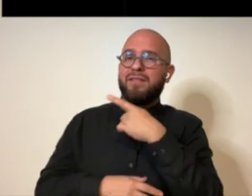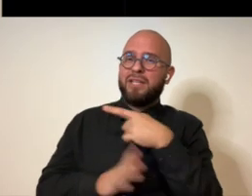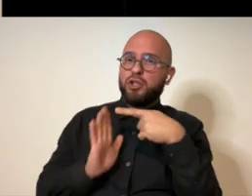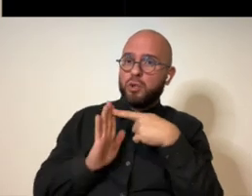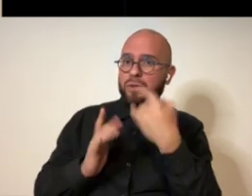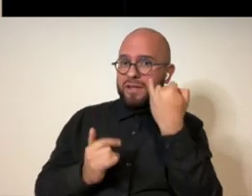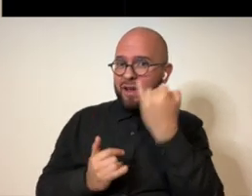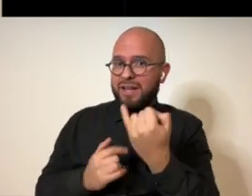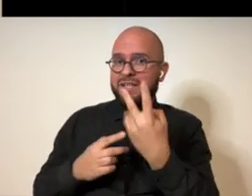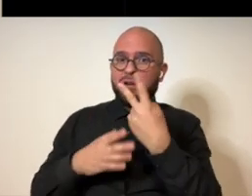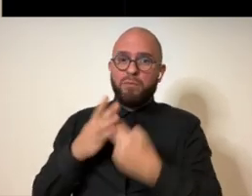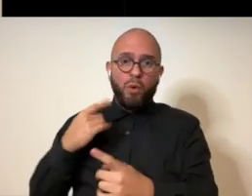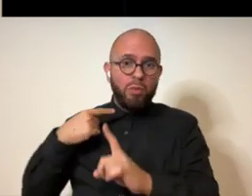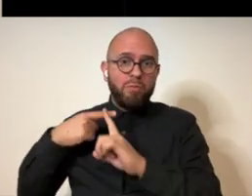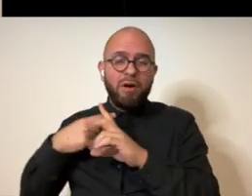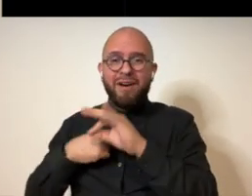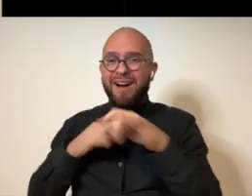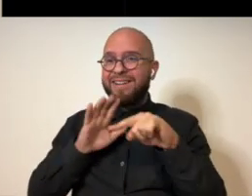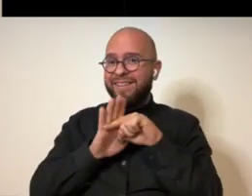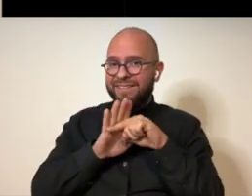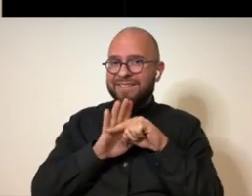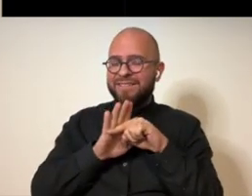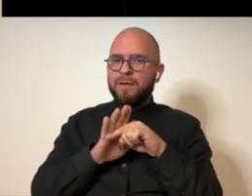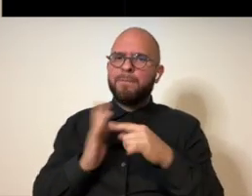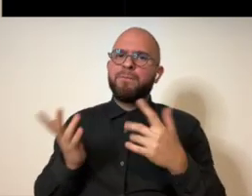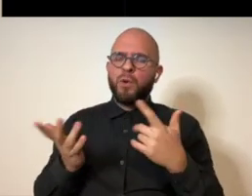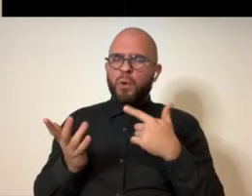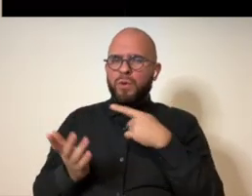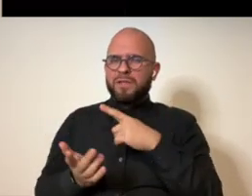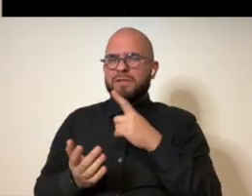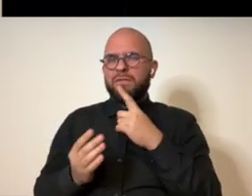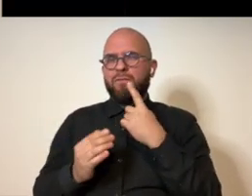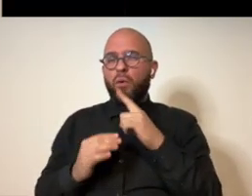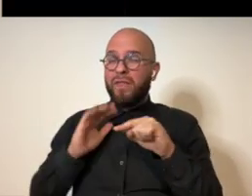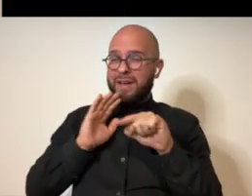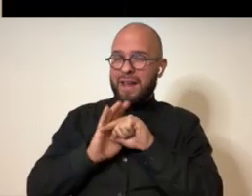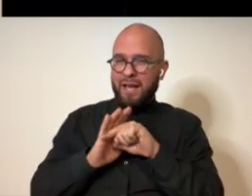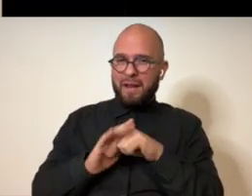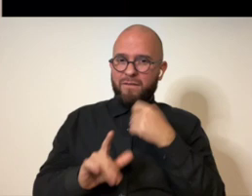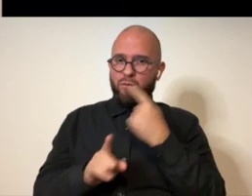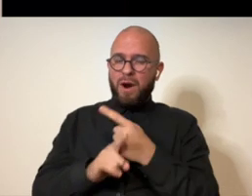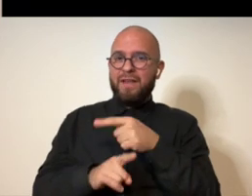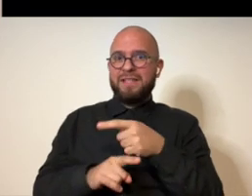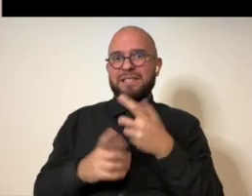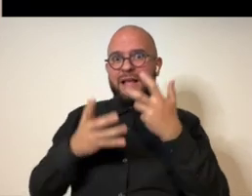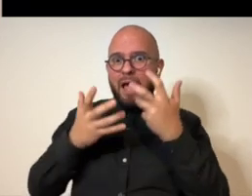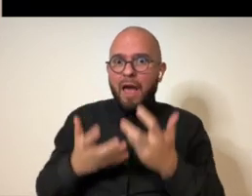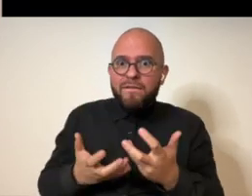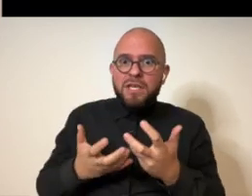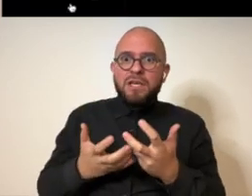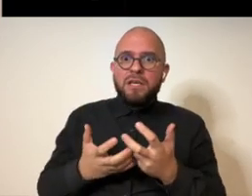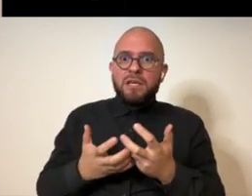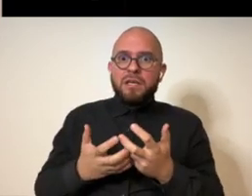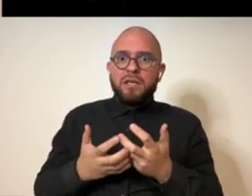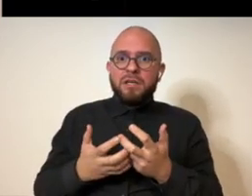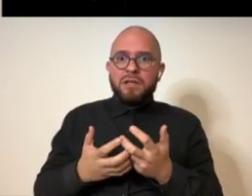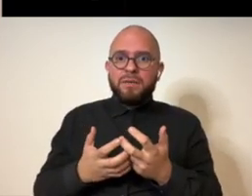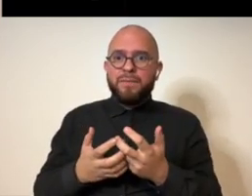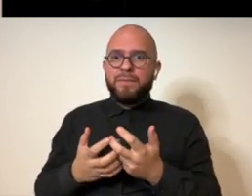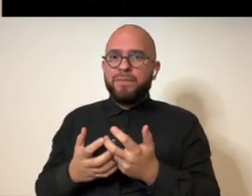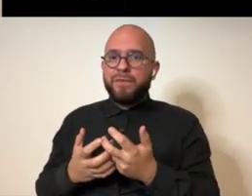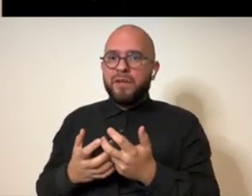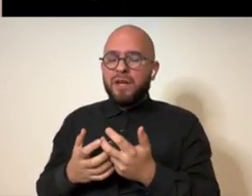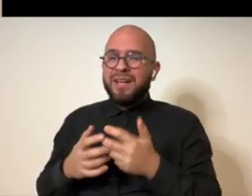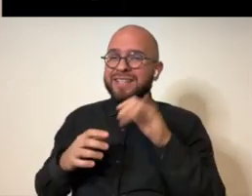this one's complicated, like the growth one is. So it's reflecting those ideas that are both positive and negative. So it's for the